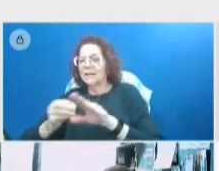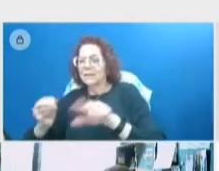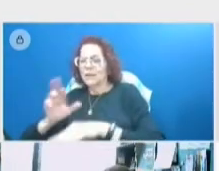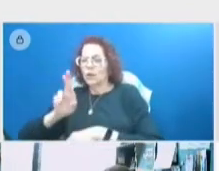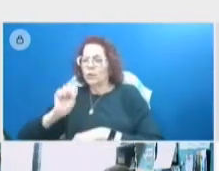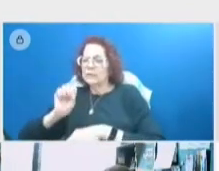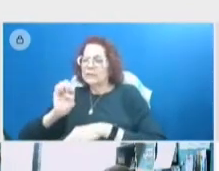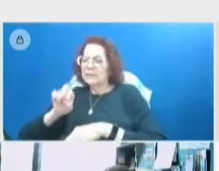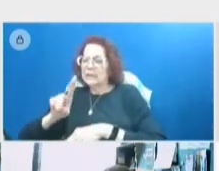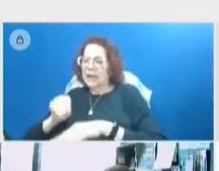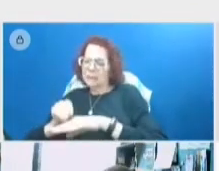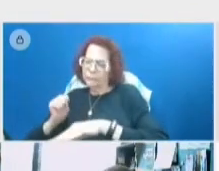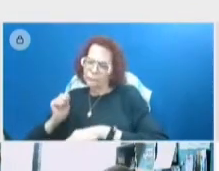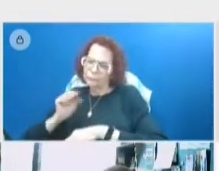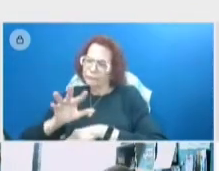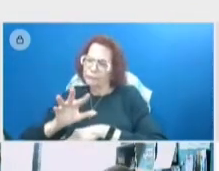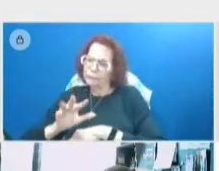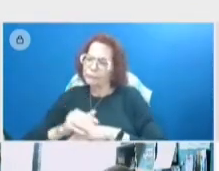as a full RFP.